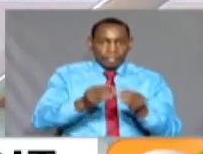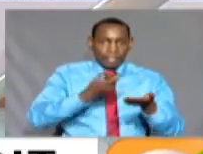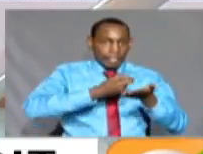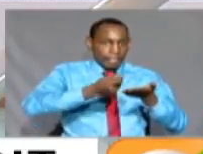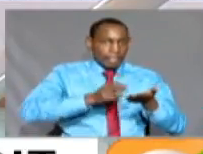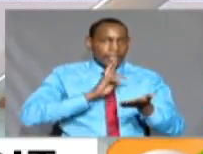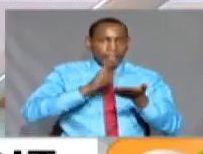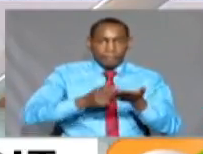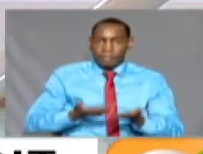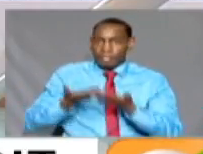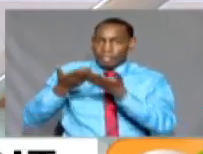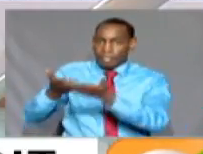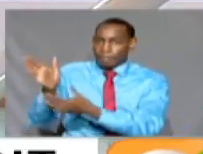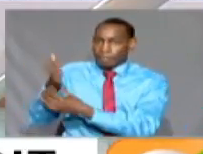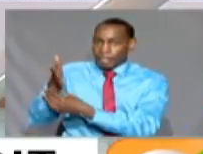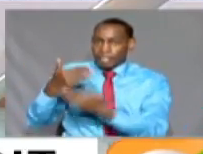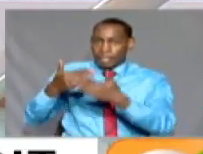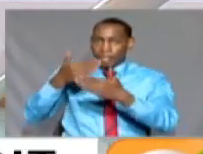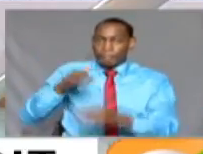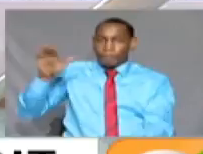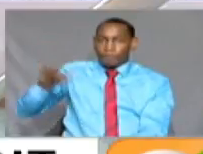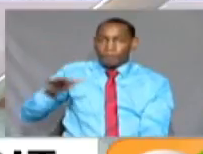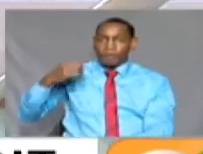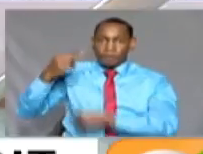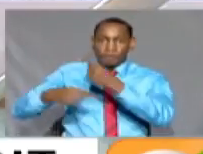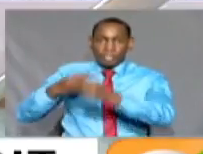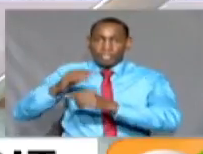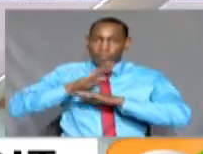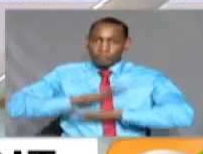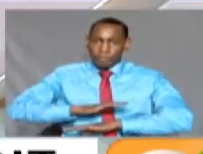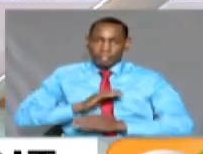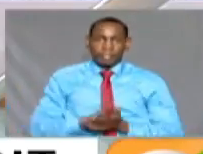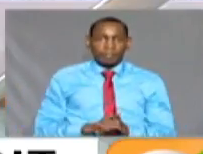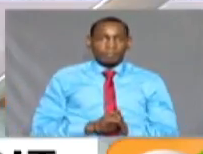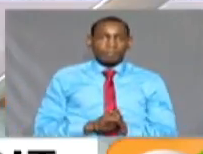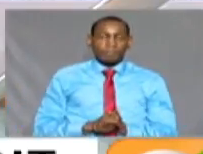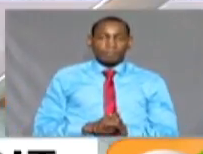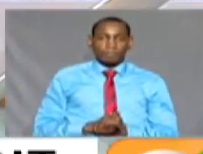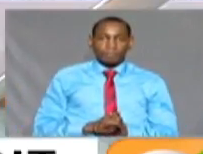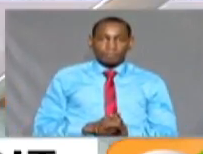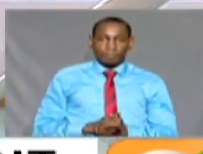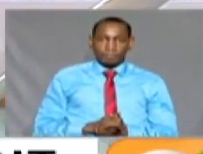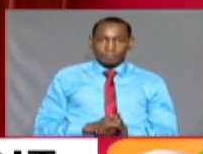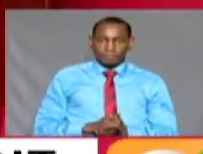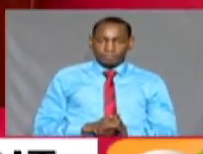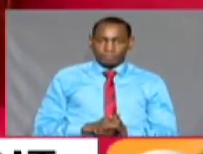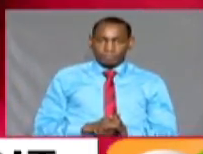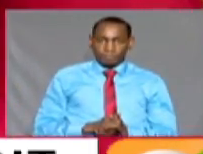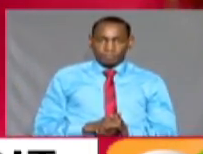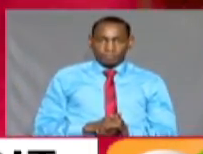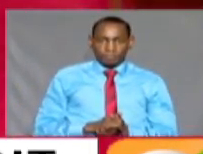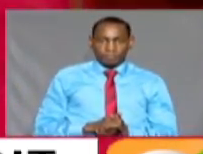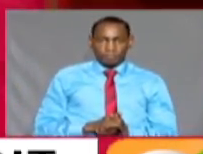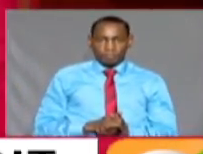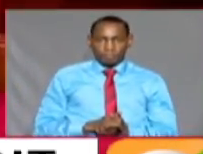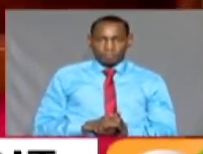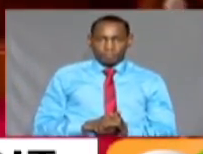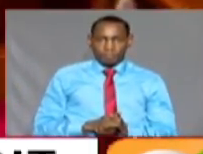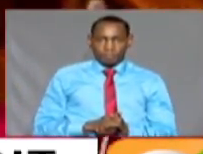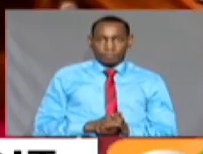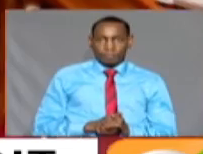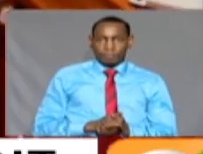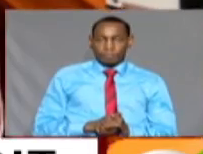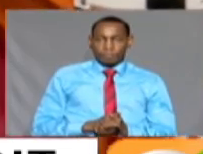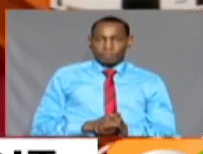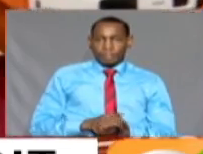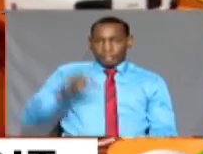report to be tabled on Thursday before the House goes on recess. Chemutai Goin has more. Whose removal from office of the governor